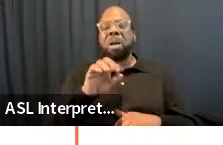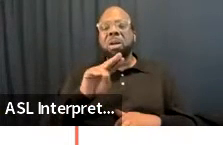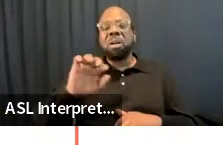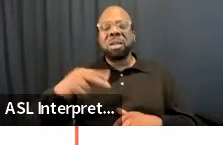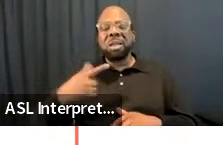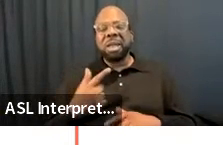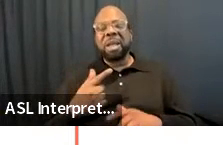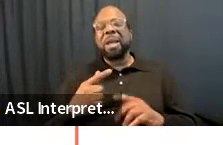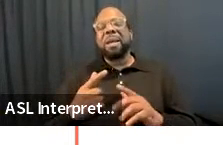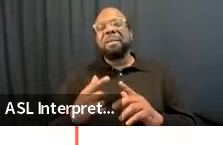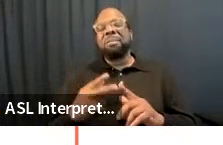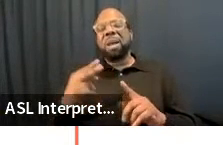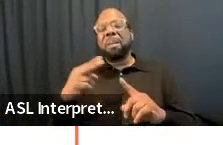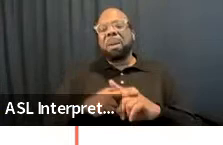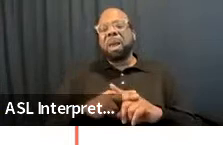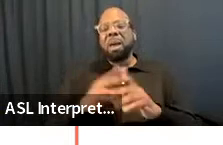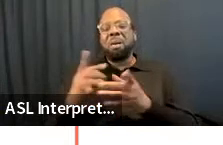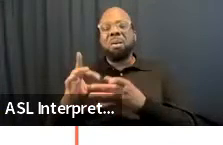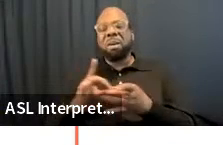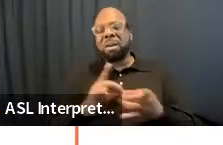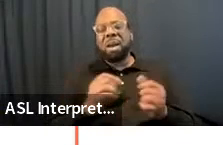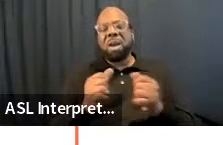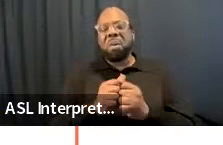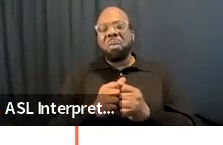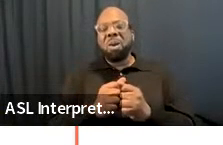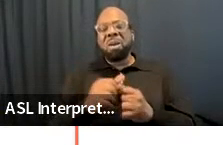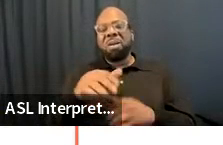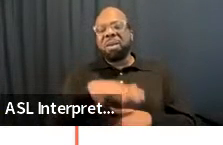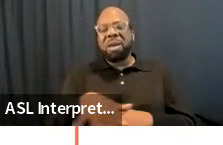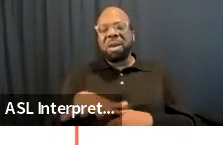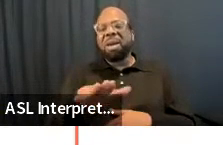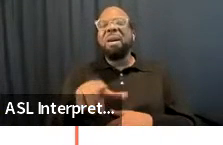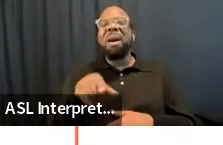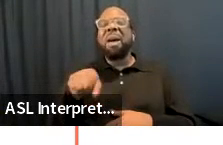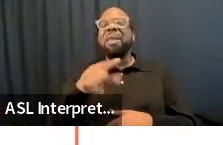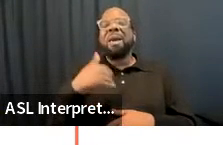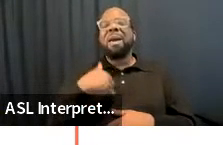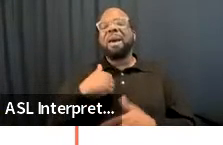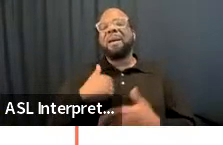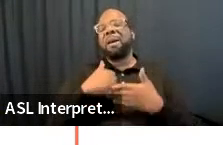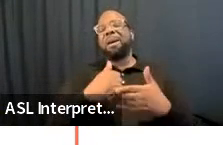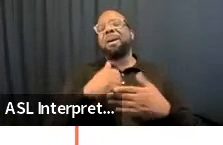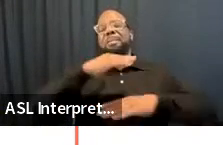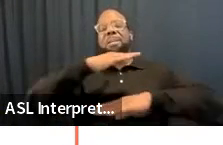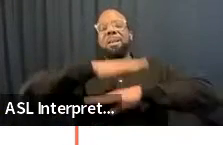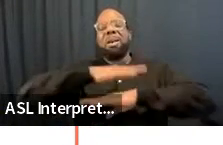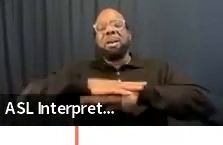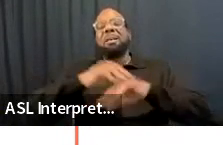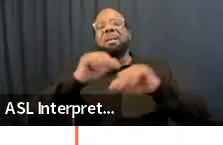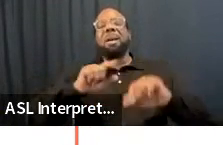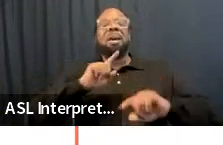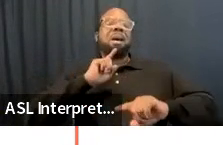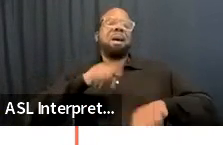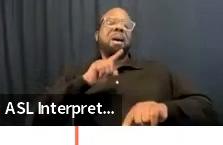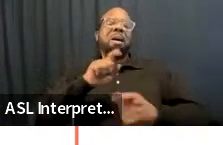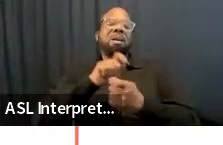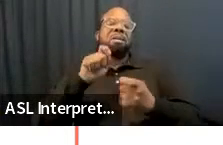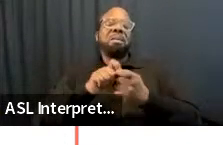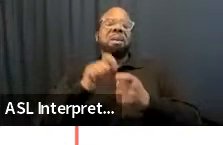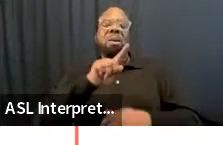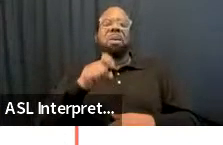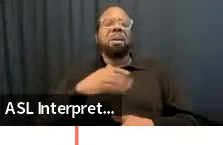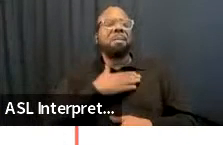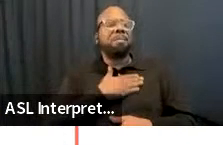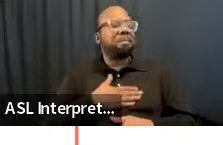to a particular space, the agency has a zoning help desk that would be happy to answer any specific questions you might have. So please, again,